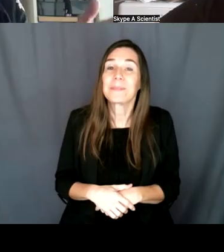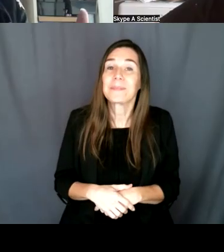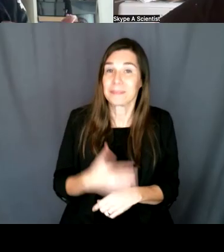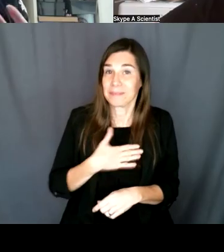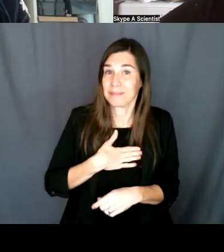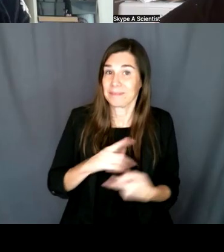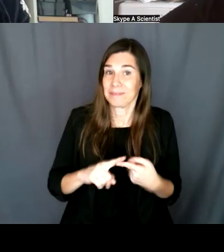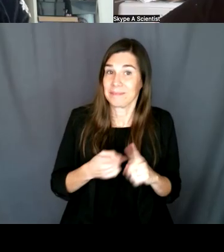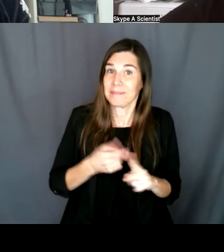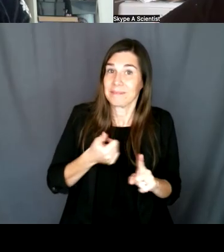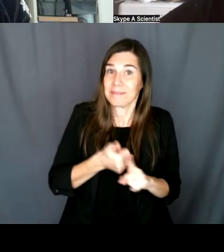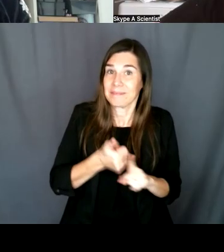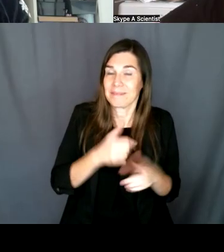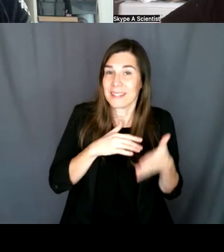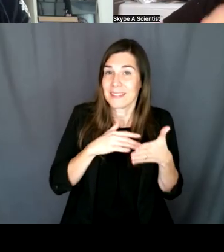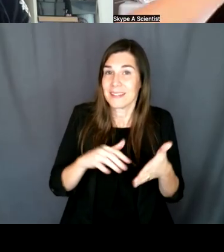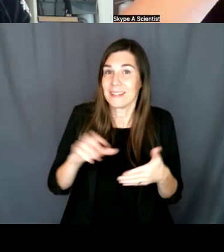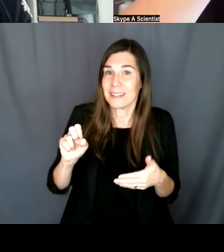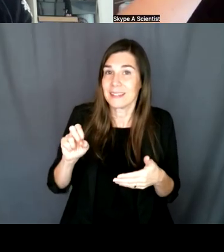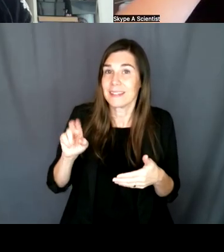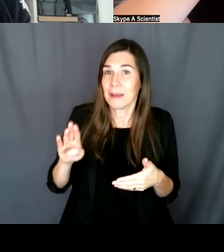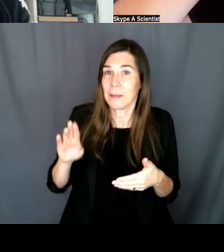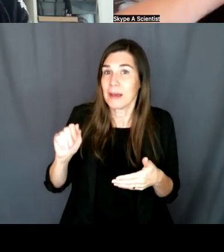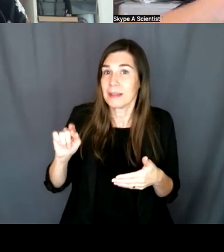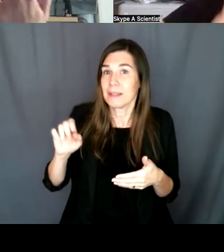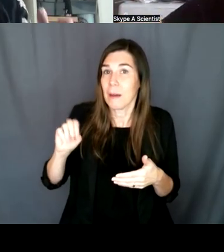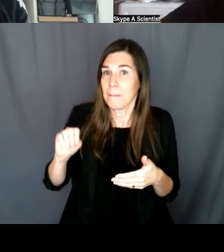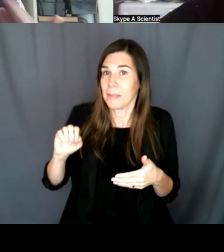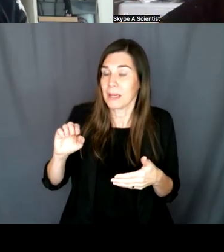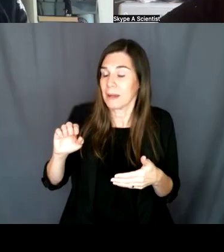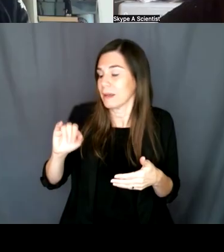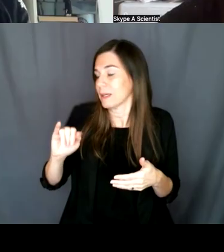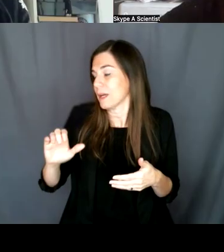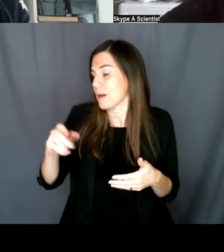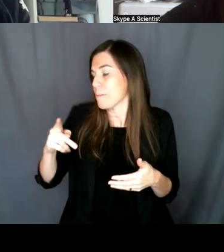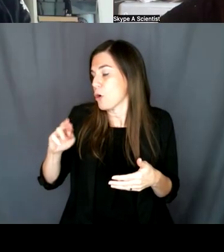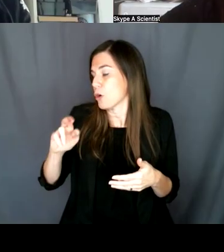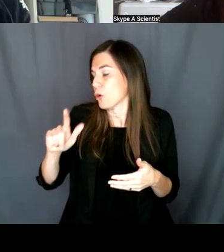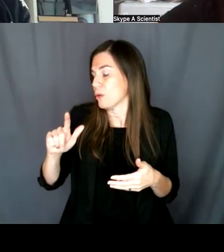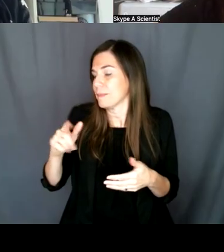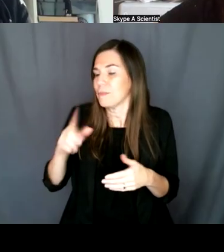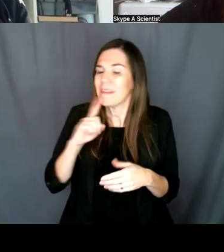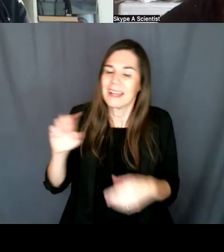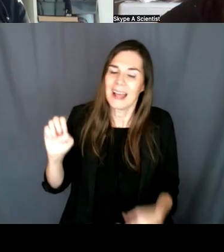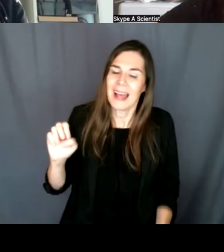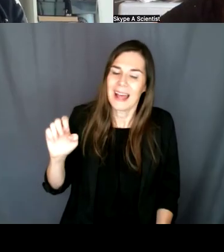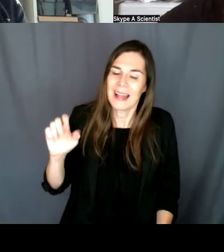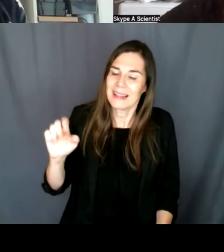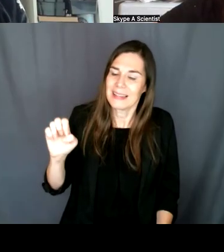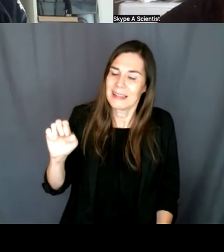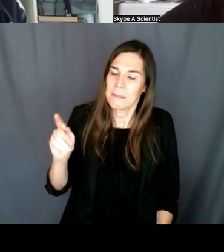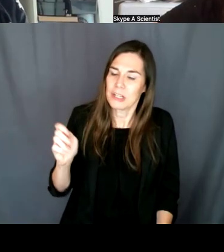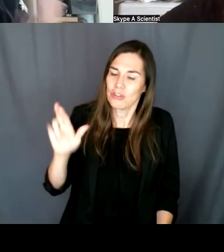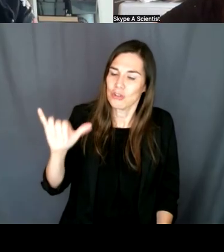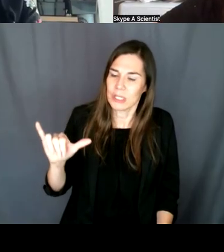she studies a subatomic particle called neutrinos. Mhm. Well, an elementary particle called neutrinos. And so